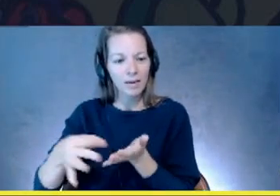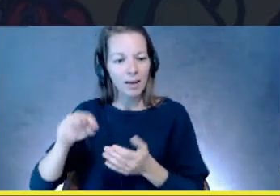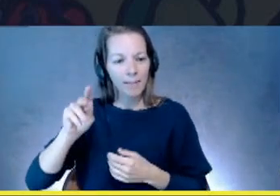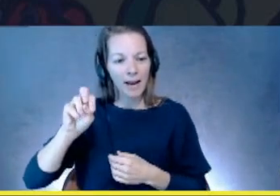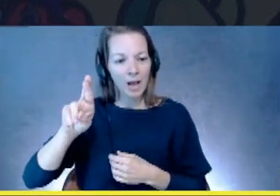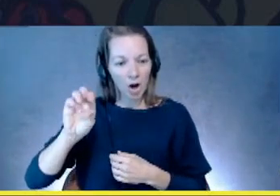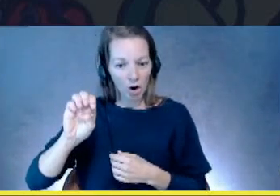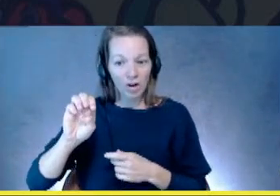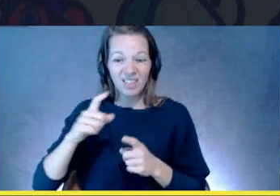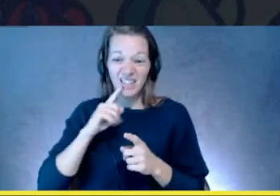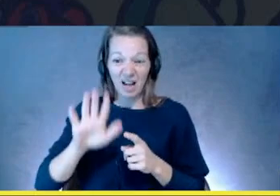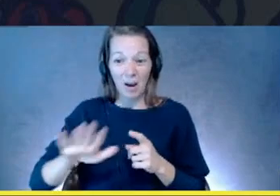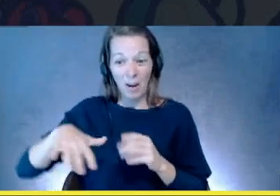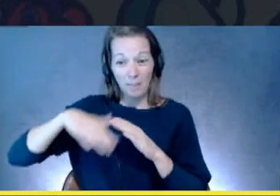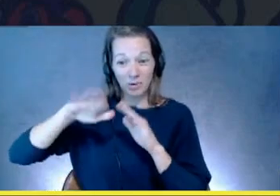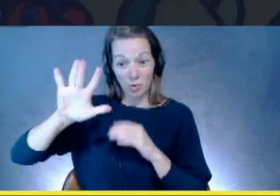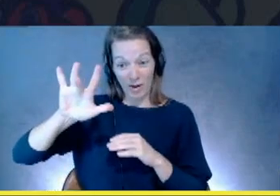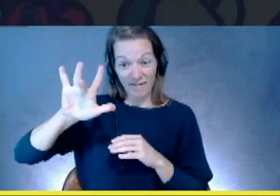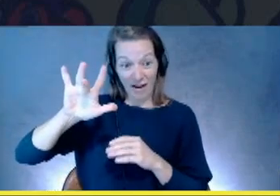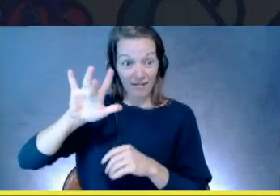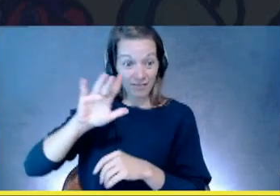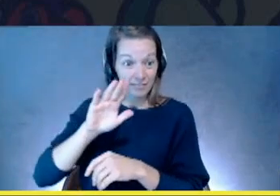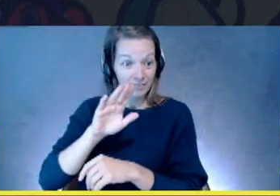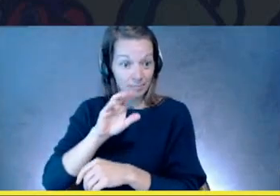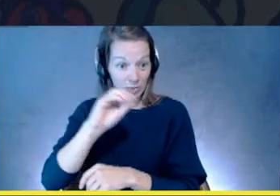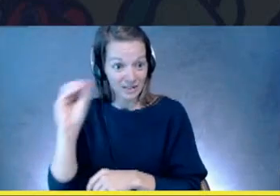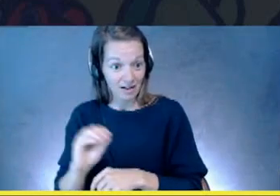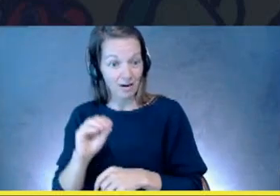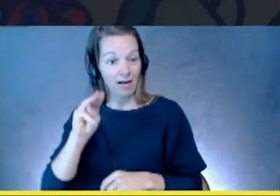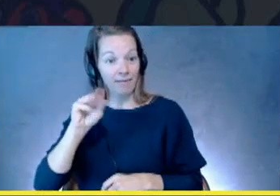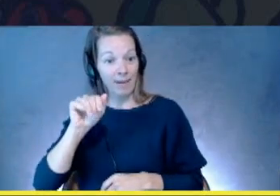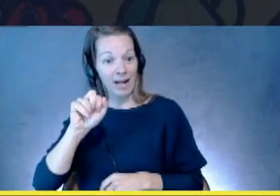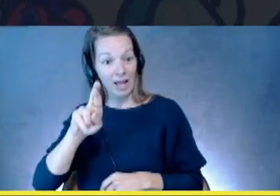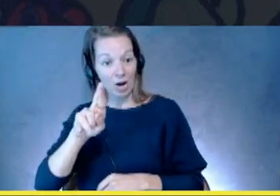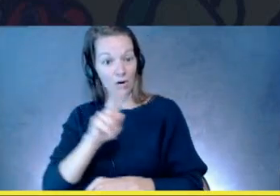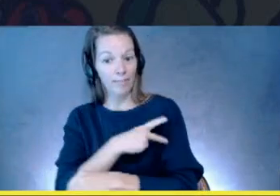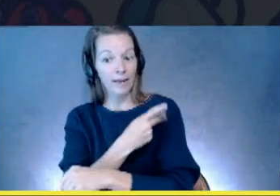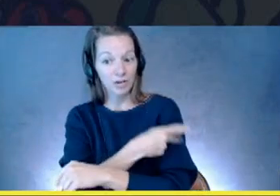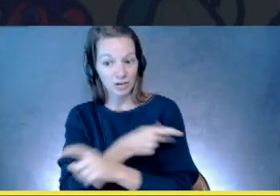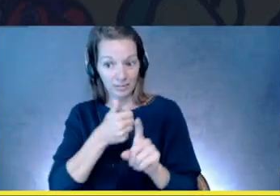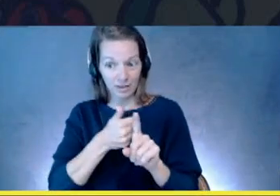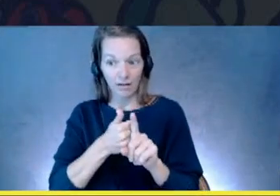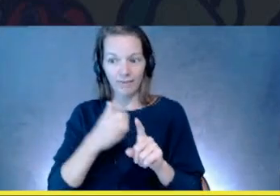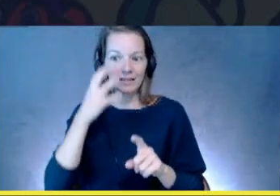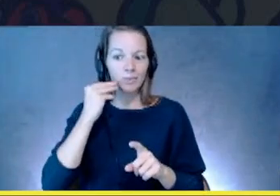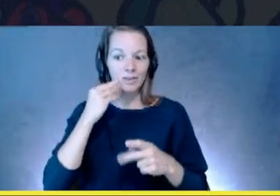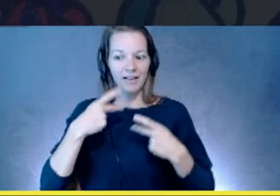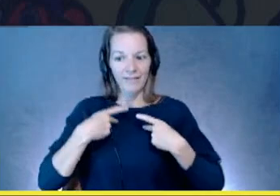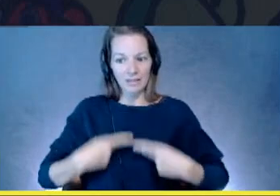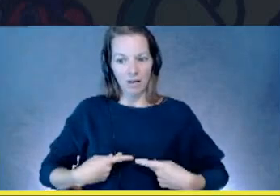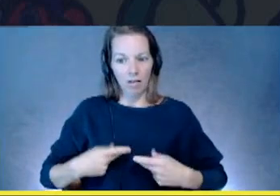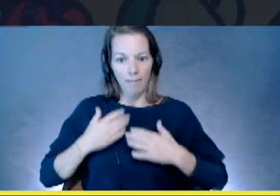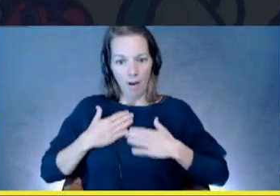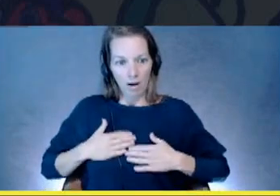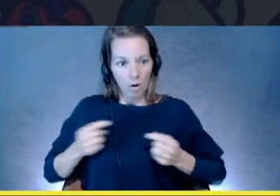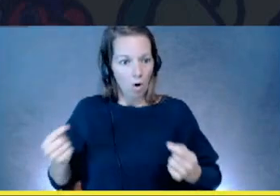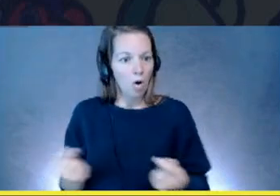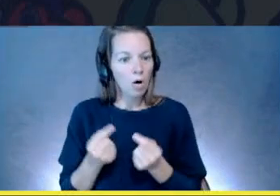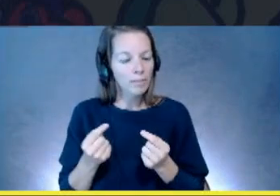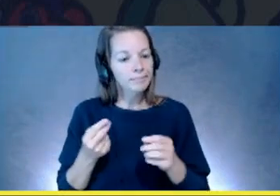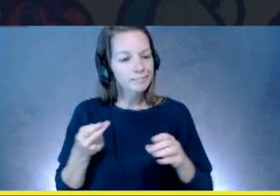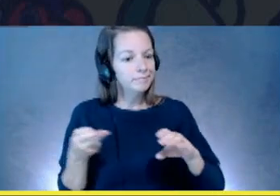to 25% of all Medicare patients experience physical bodily harm while